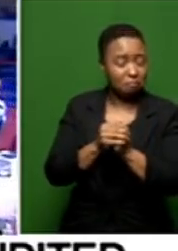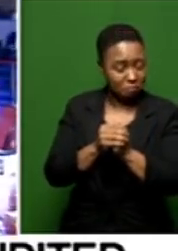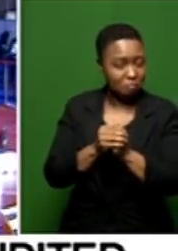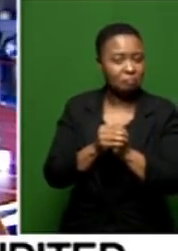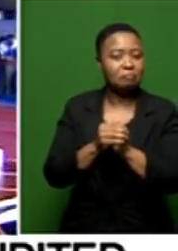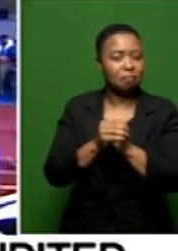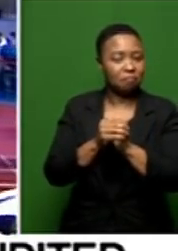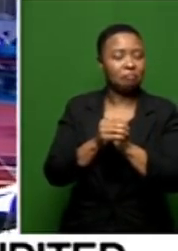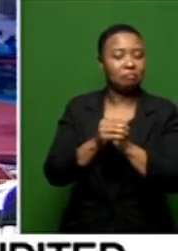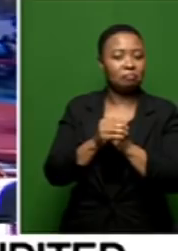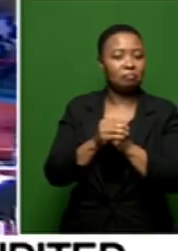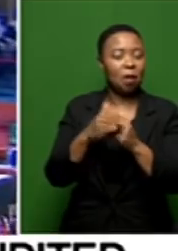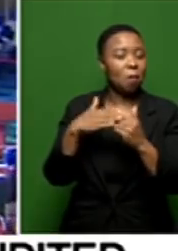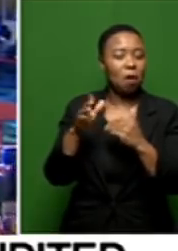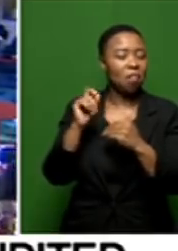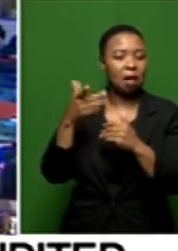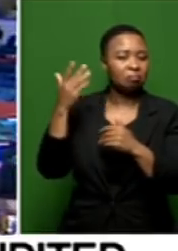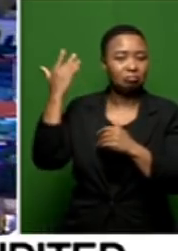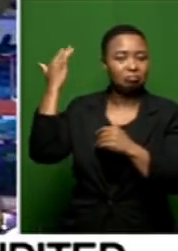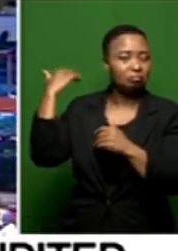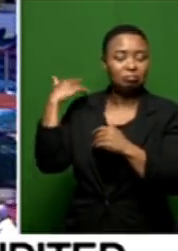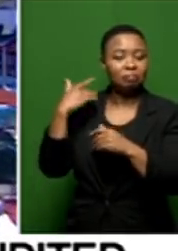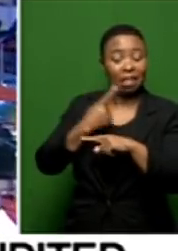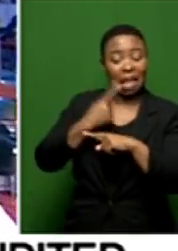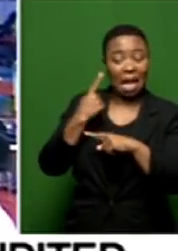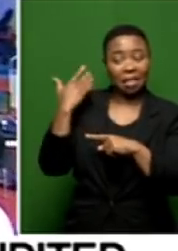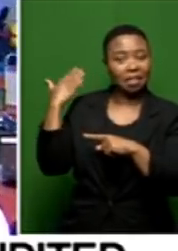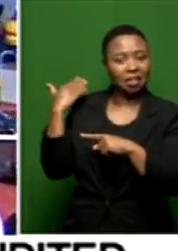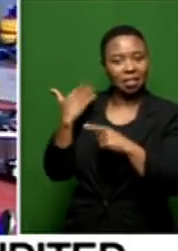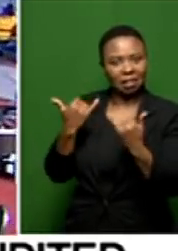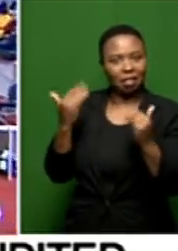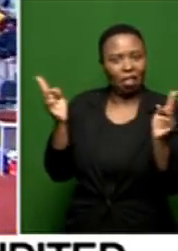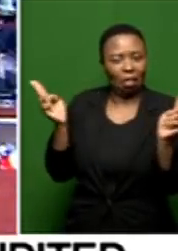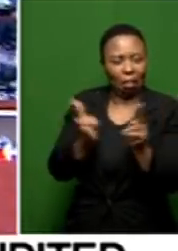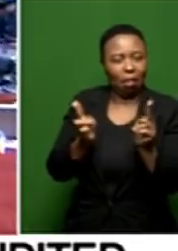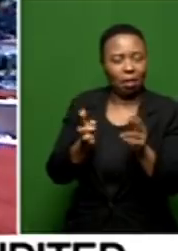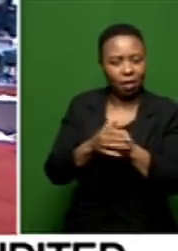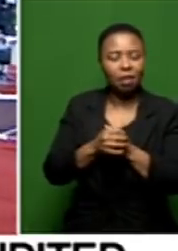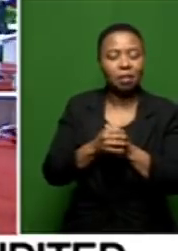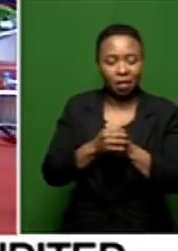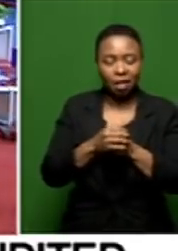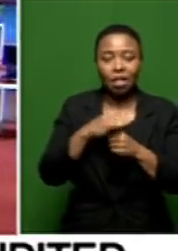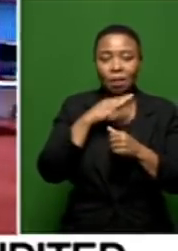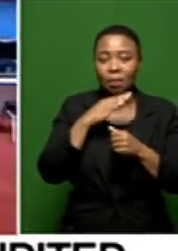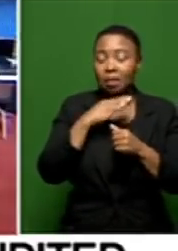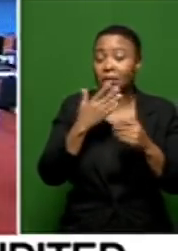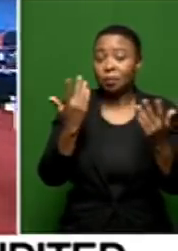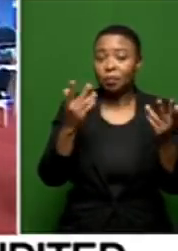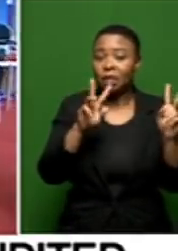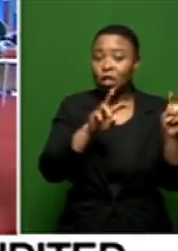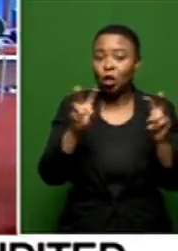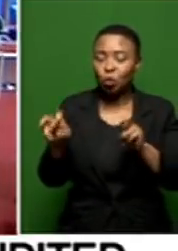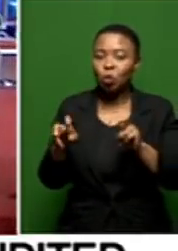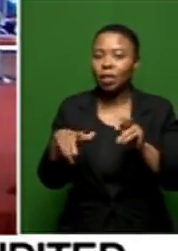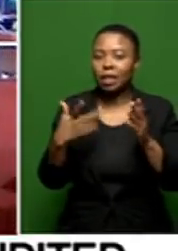has been over the past couple of days, Francis. Which hopefully means the number of issues has